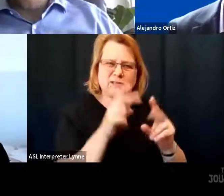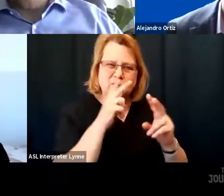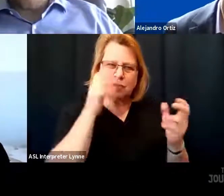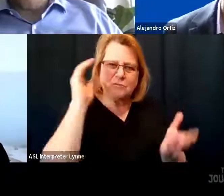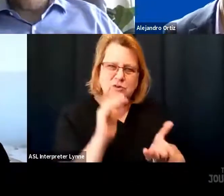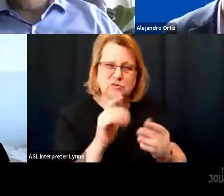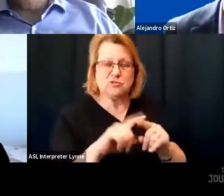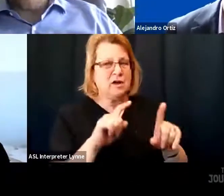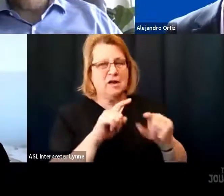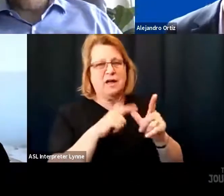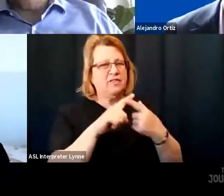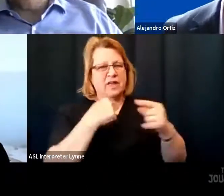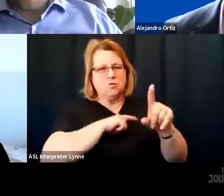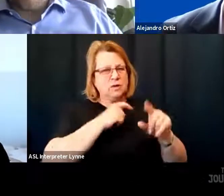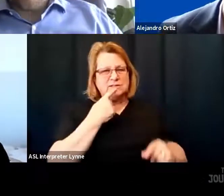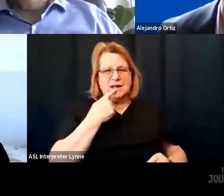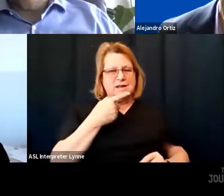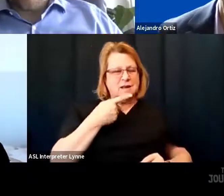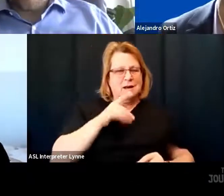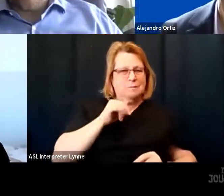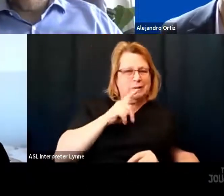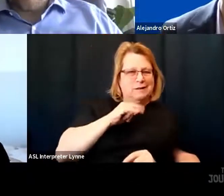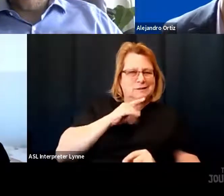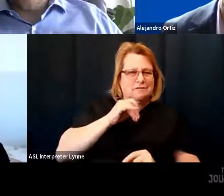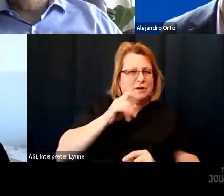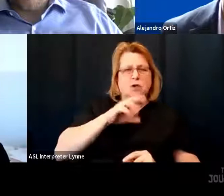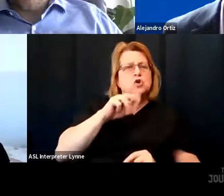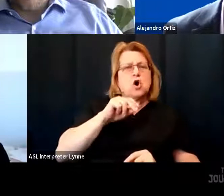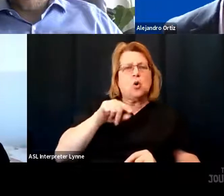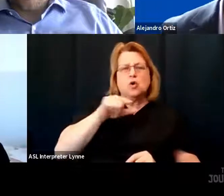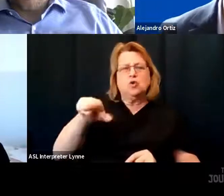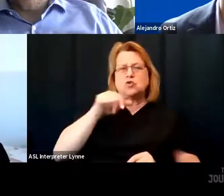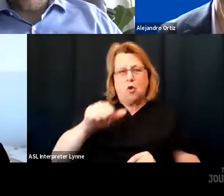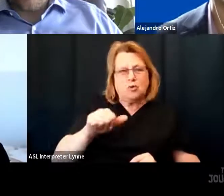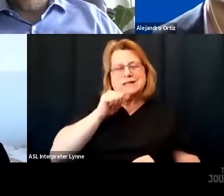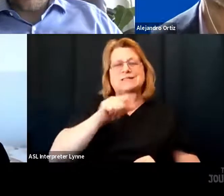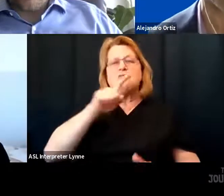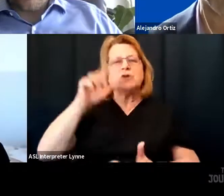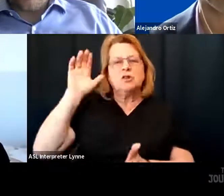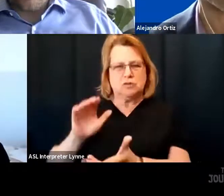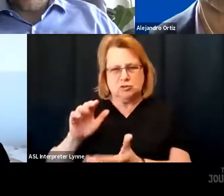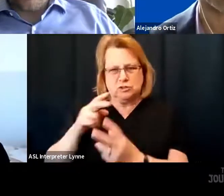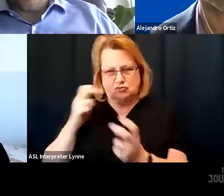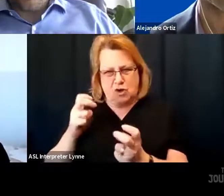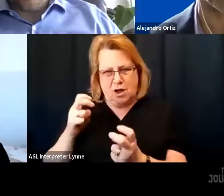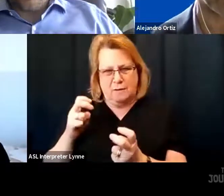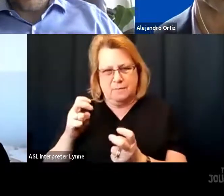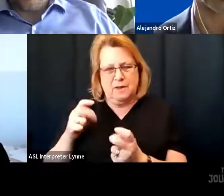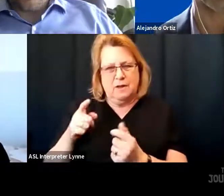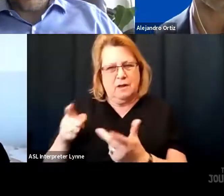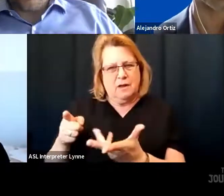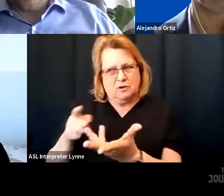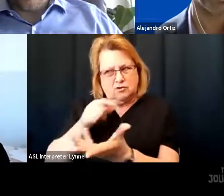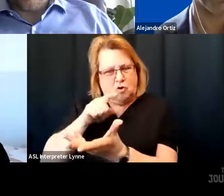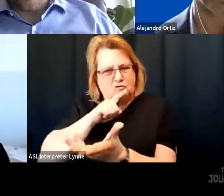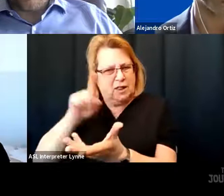burden, the plaintiffs, so no, hold on a second, you don't, because it's not actually reducing crime. And look, to the extent you have any legitimate interest, and this goes to